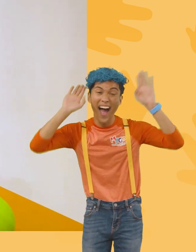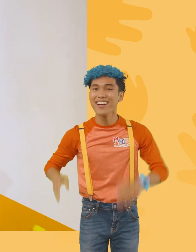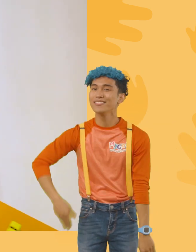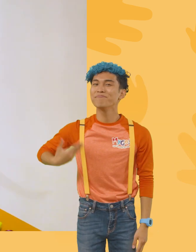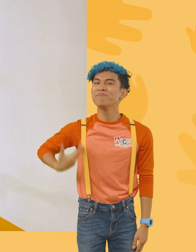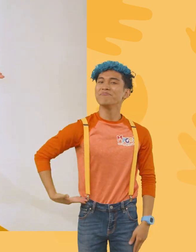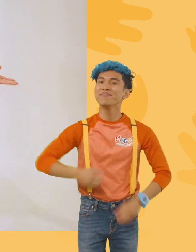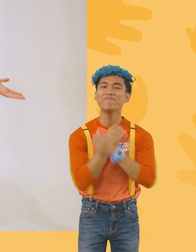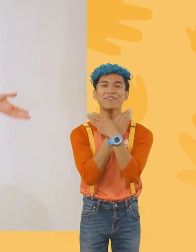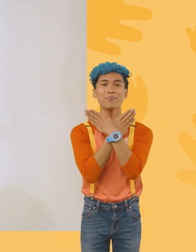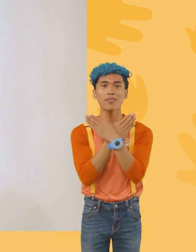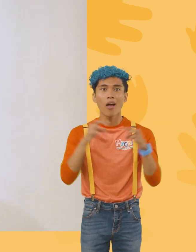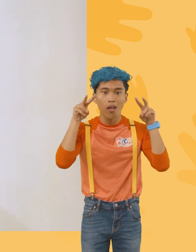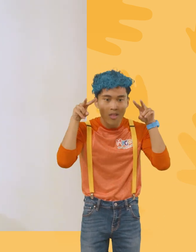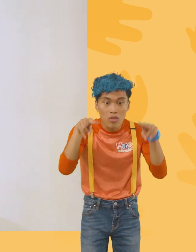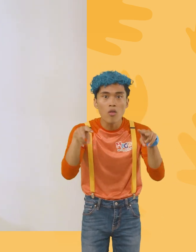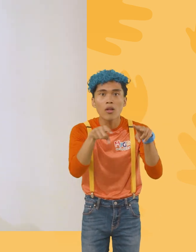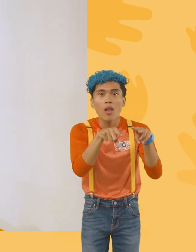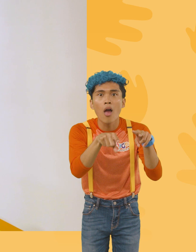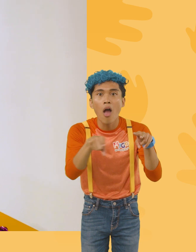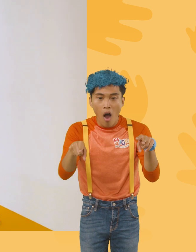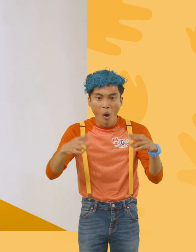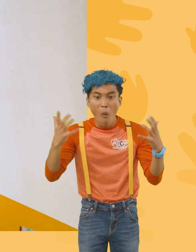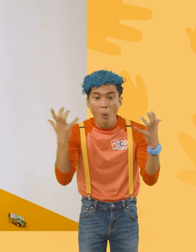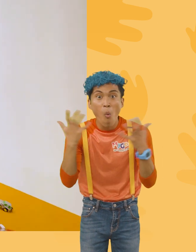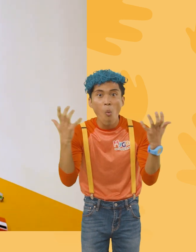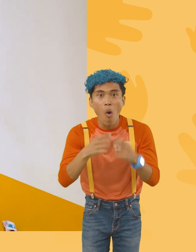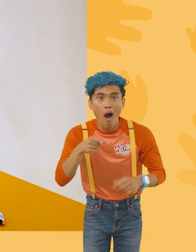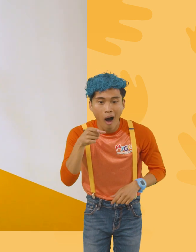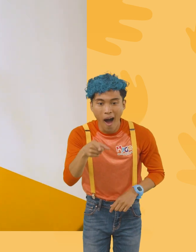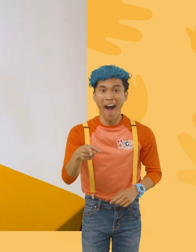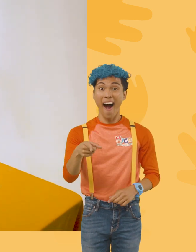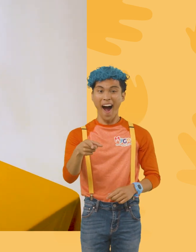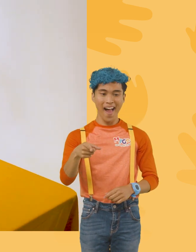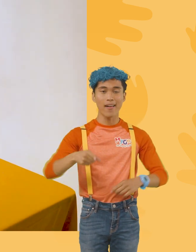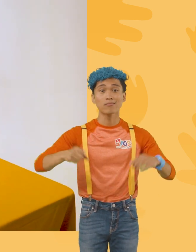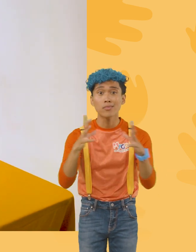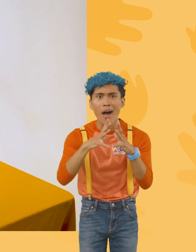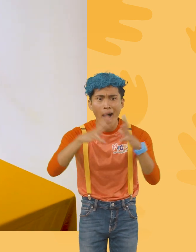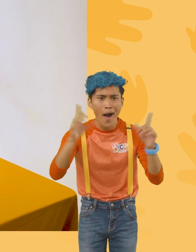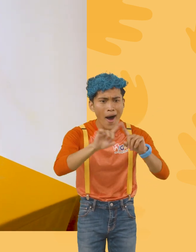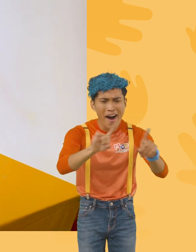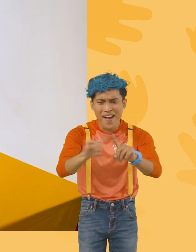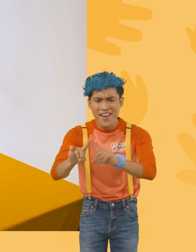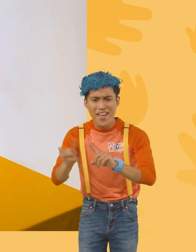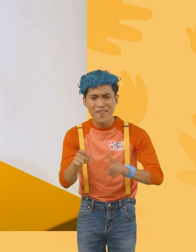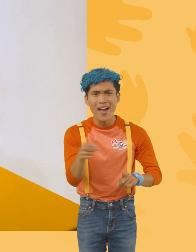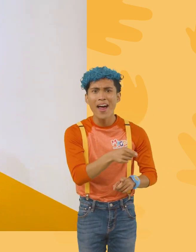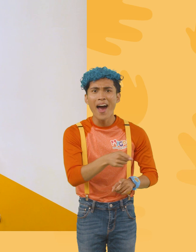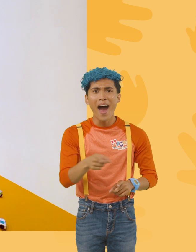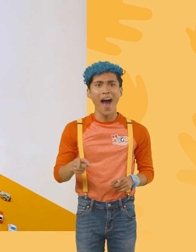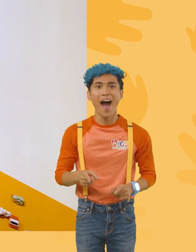Hey, it's me, Blippi. And look at all the items that I have. Whoa, so many random